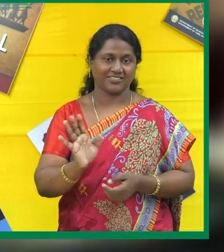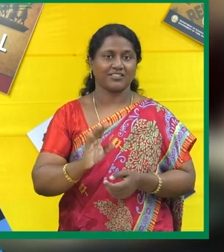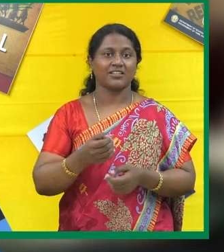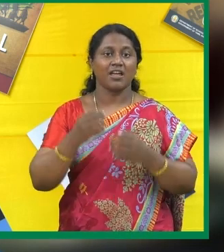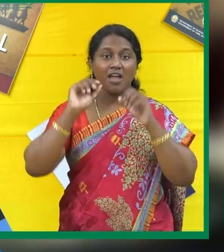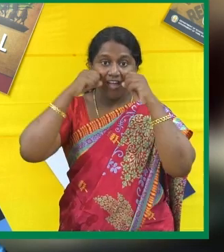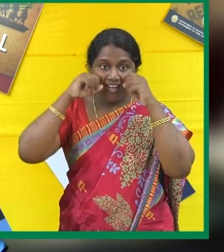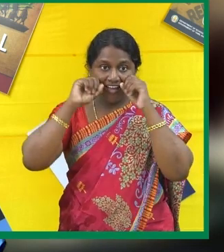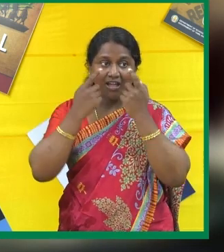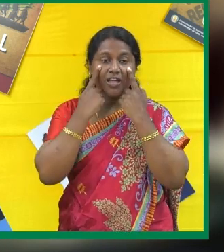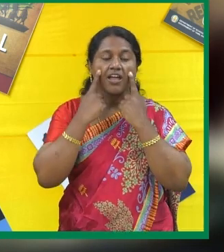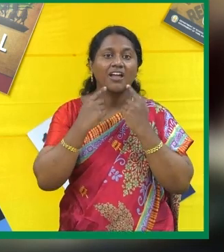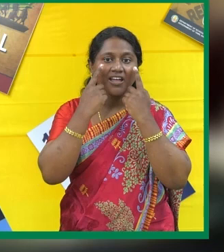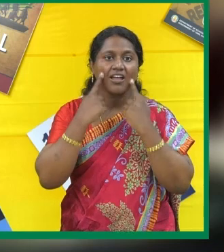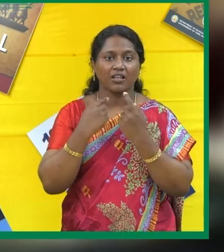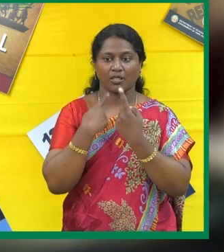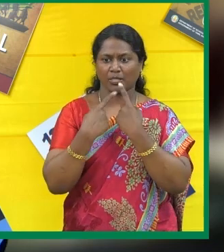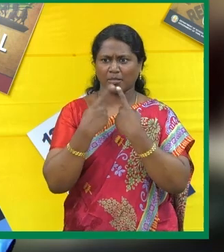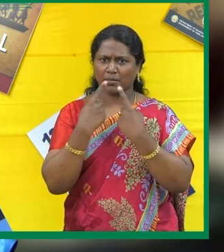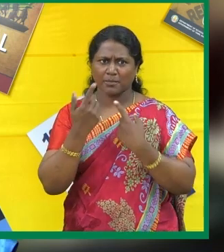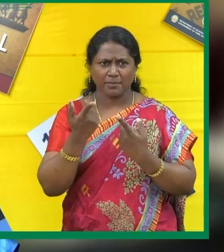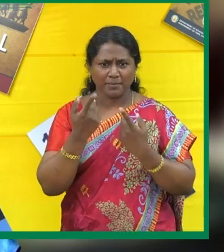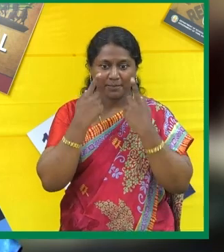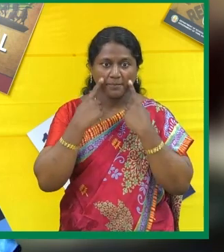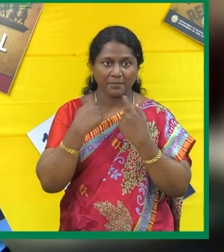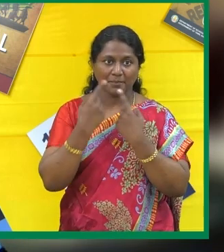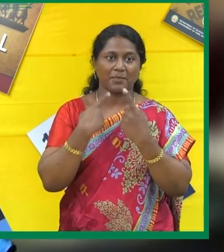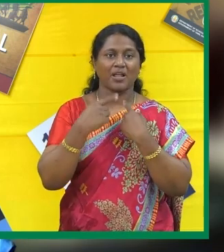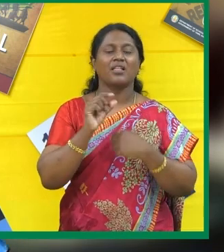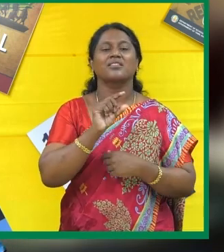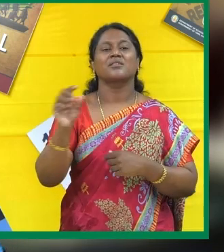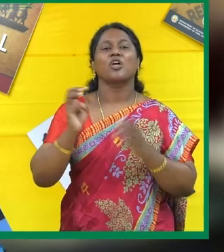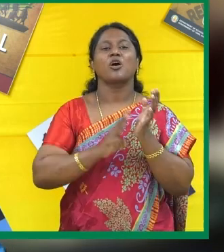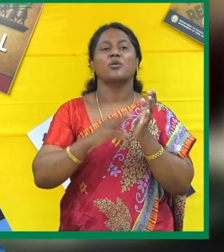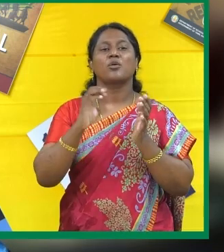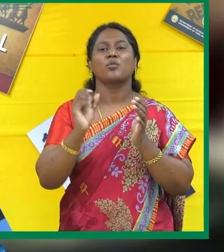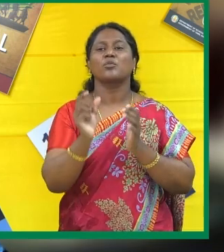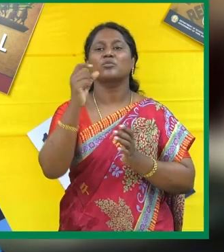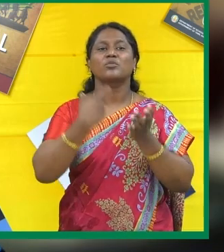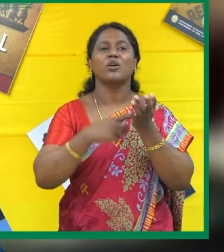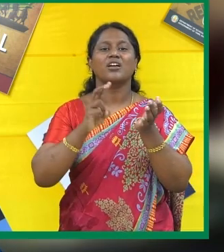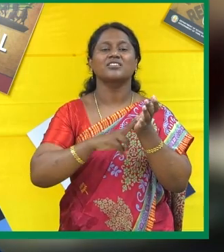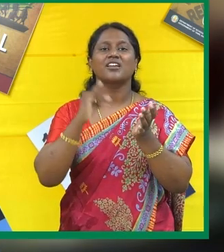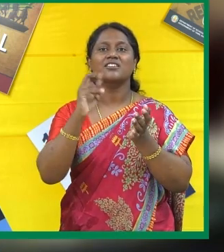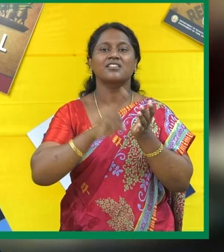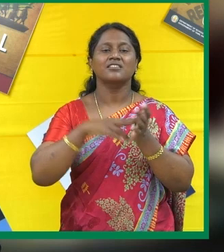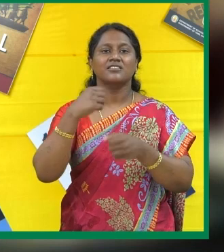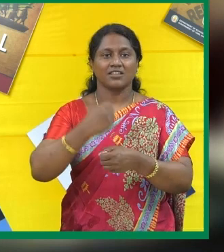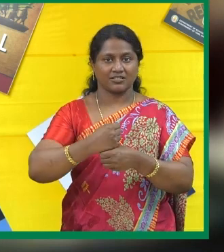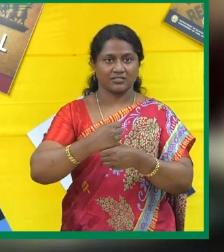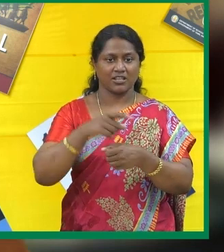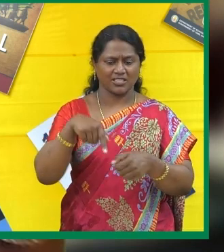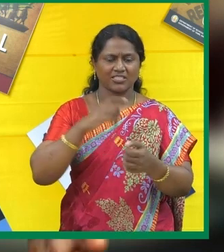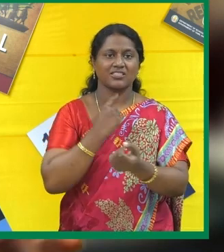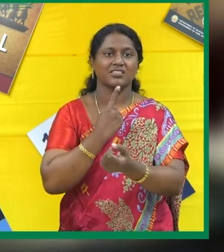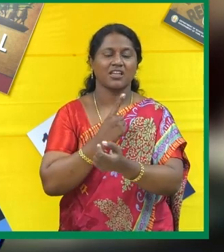mourning, crying. So here, what the poet says is, not mourning for the things that disappear.